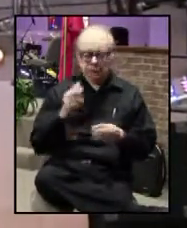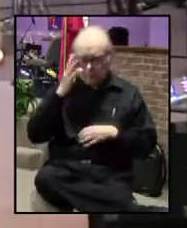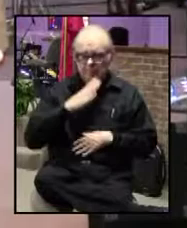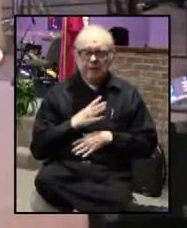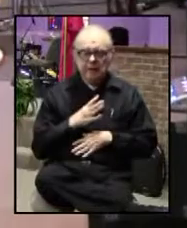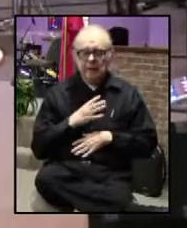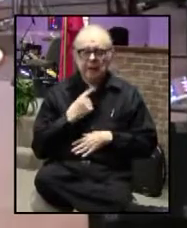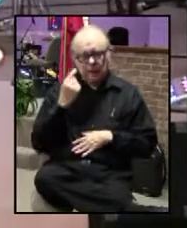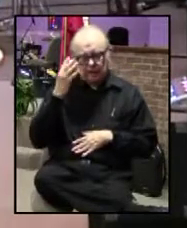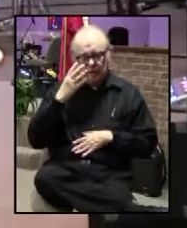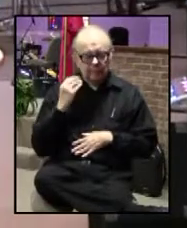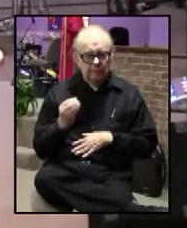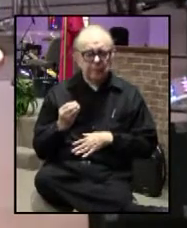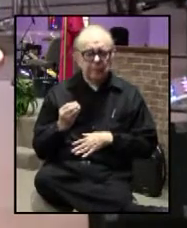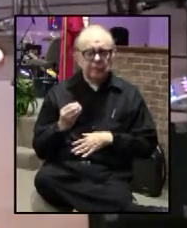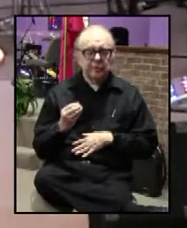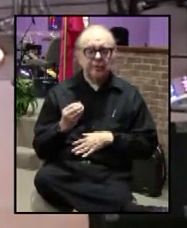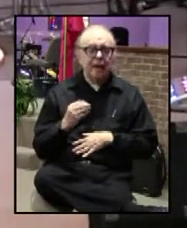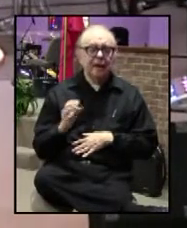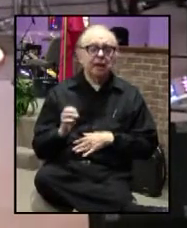thought it was Moses and Elijah